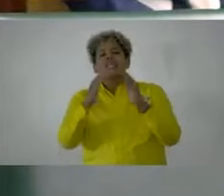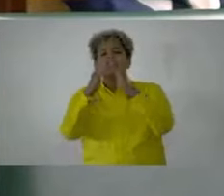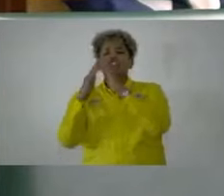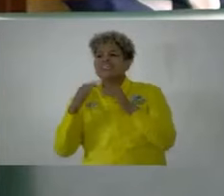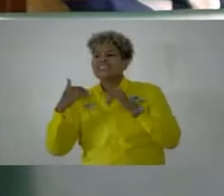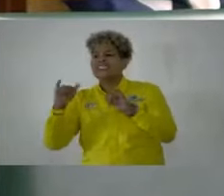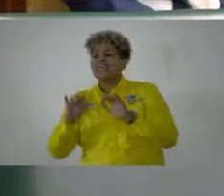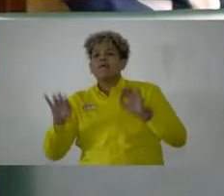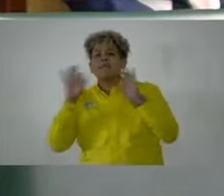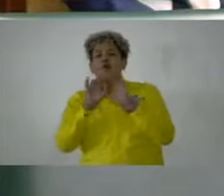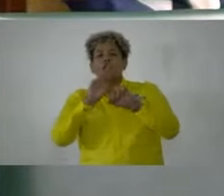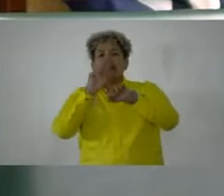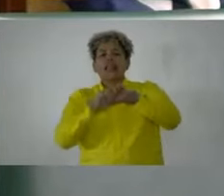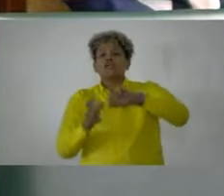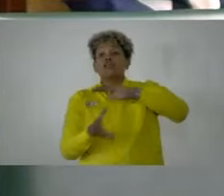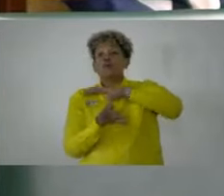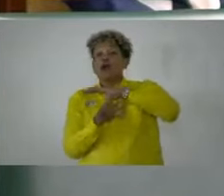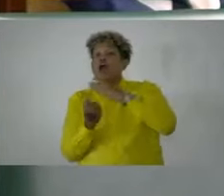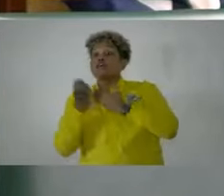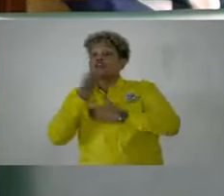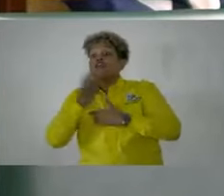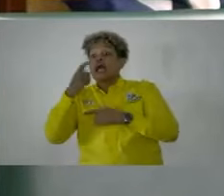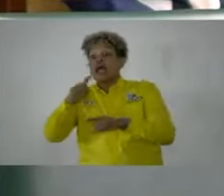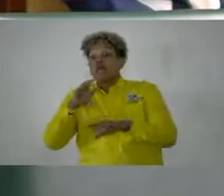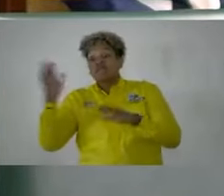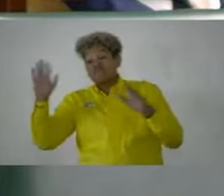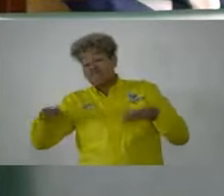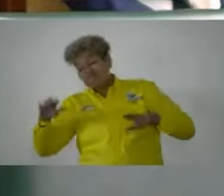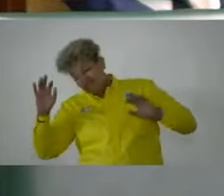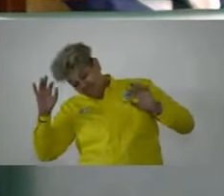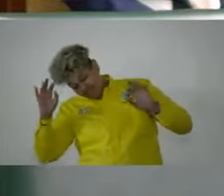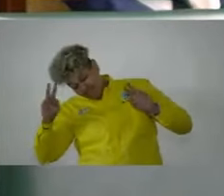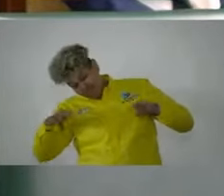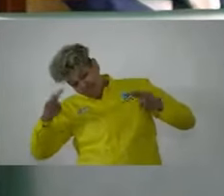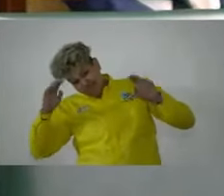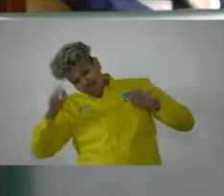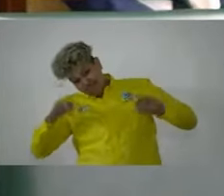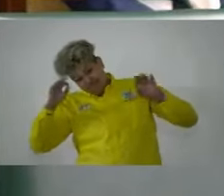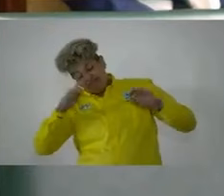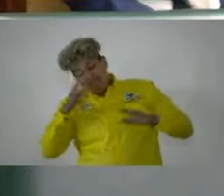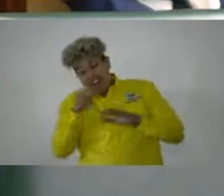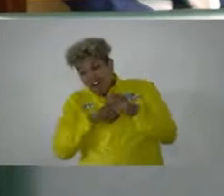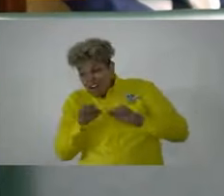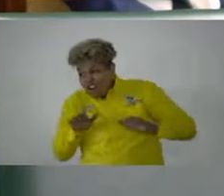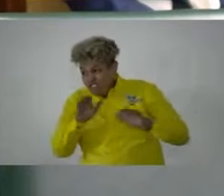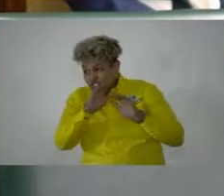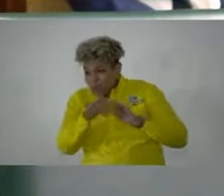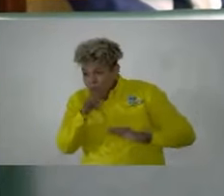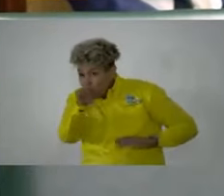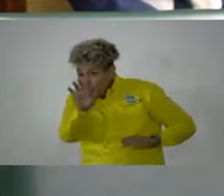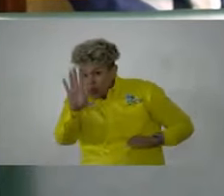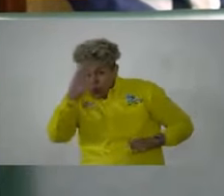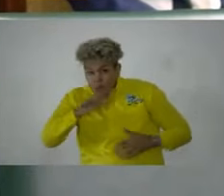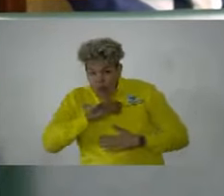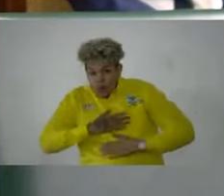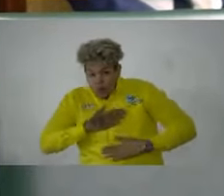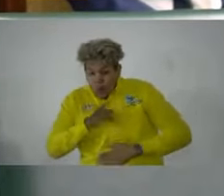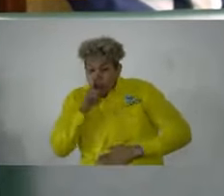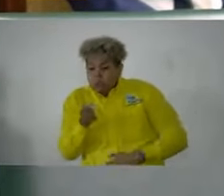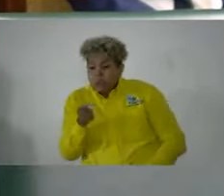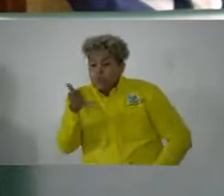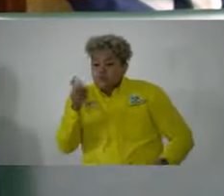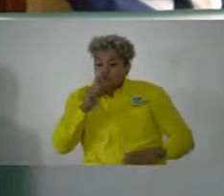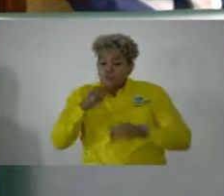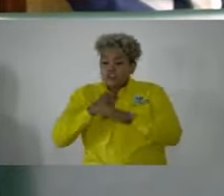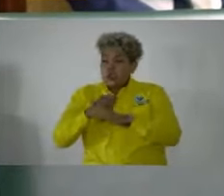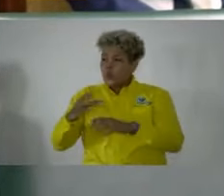remain important national priorities. On the minds of hardworking Jamaicans is a question: will they ever be able to enjoy the security of being